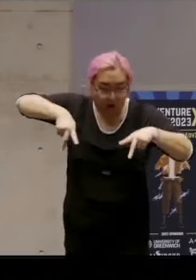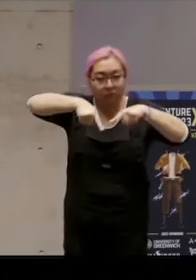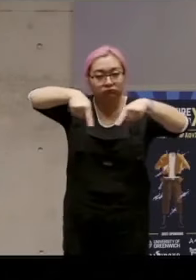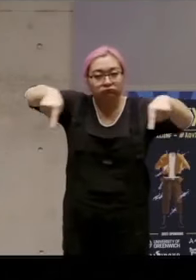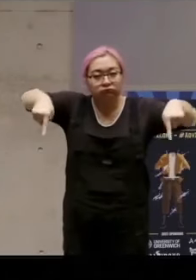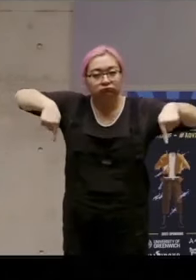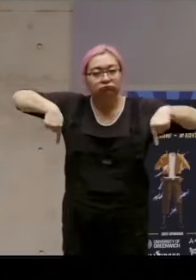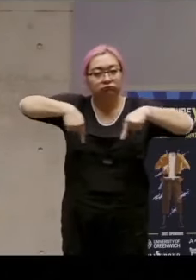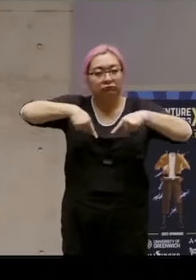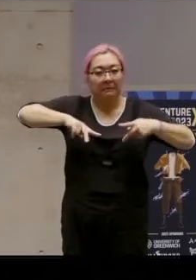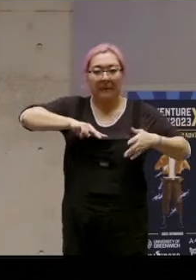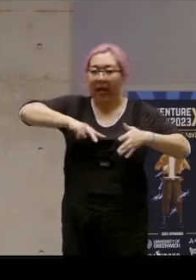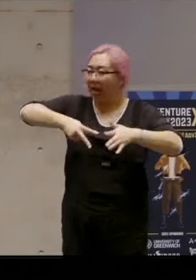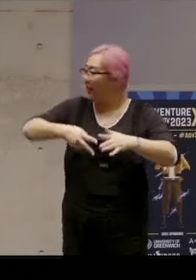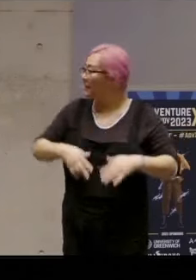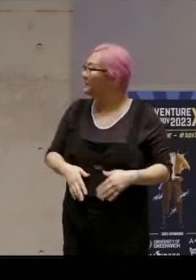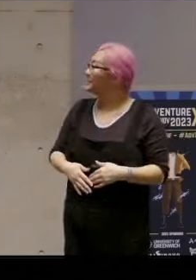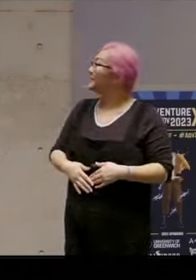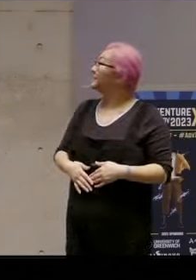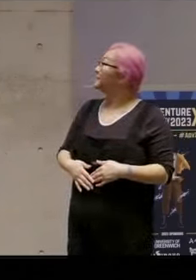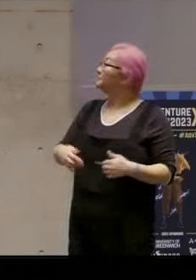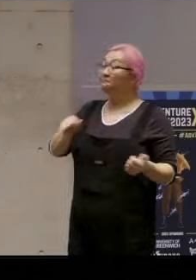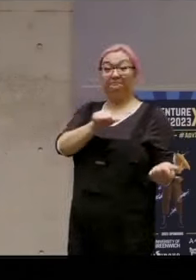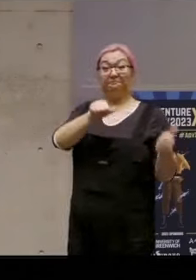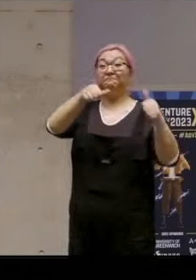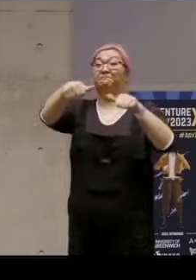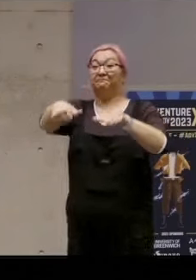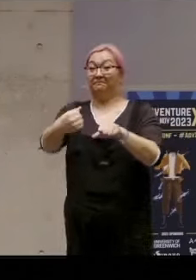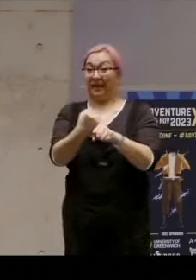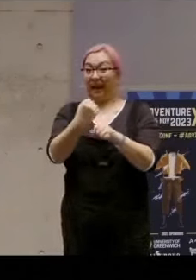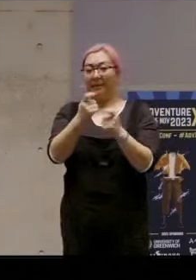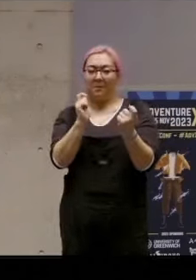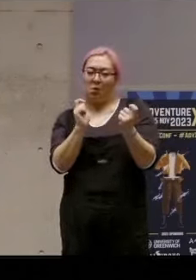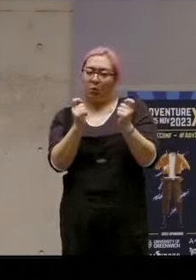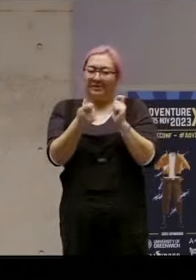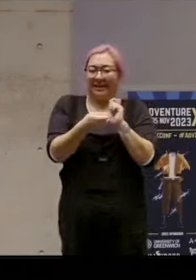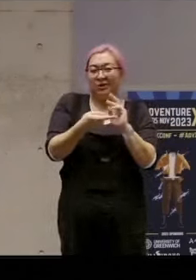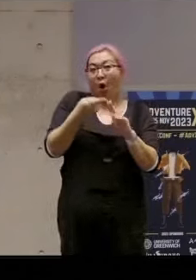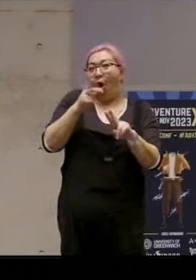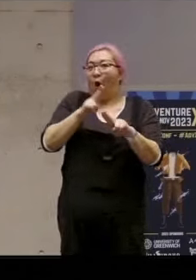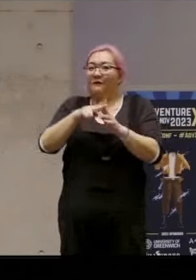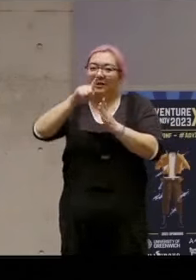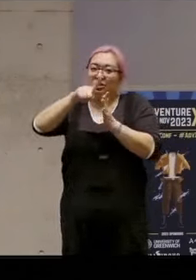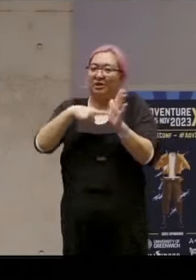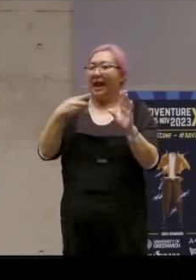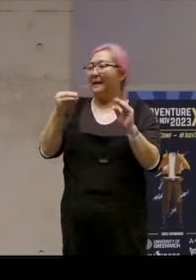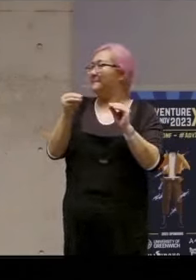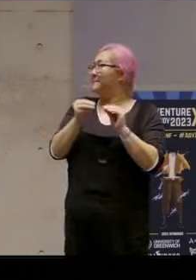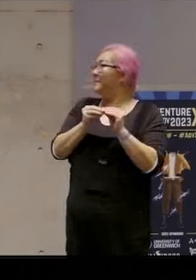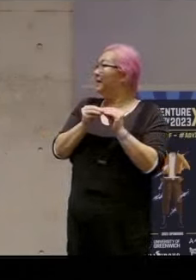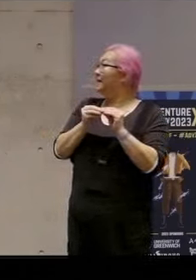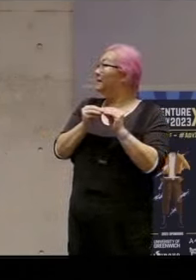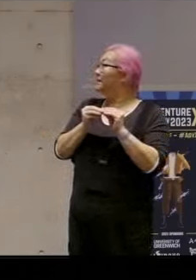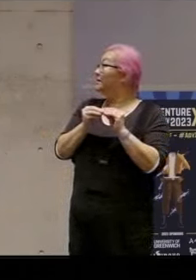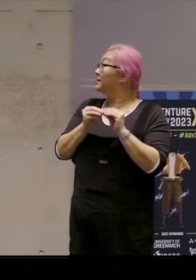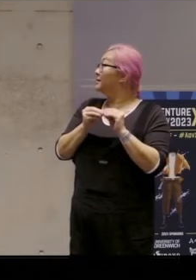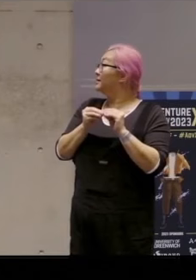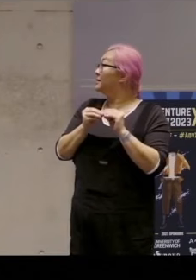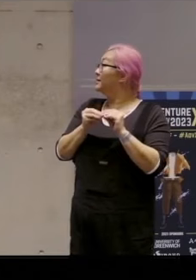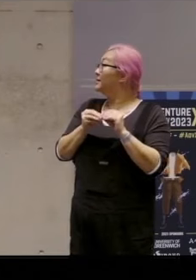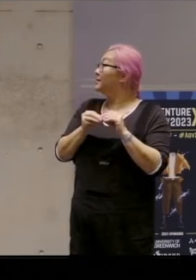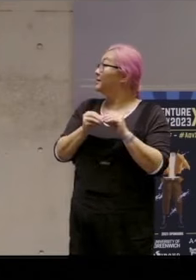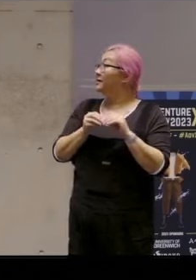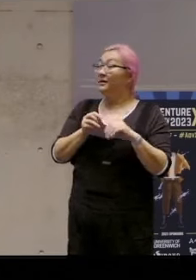Mutation of JB. Throughout the presentation, you might have realized the strong artistic effect of LucasArts